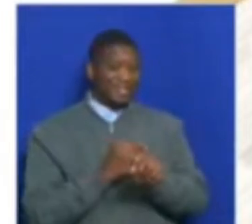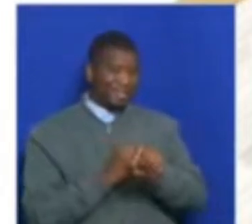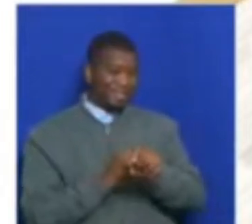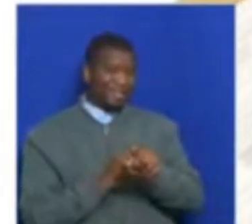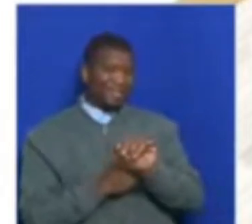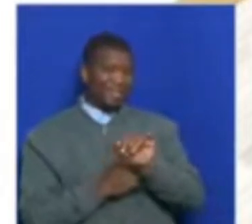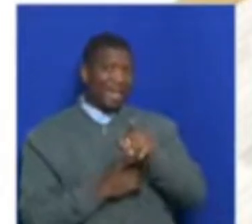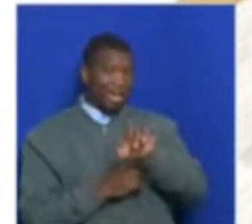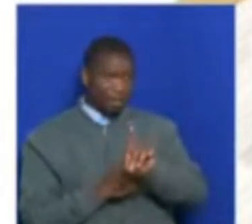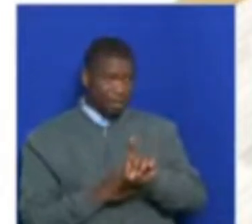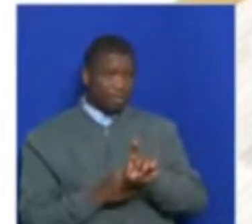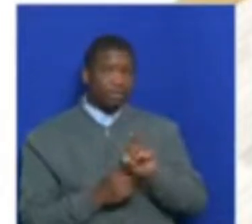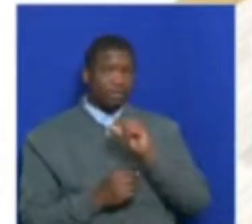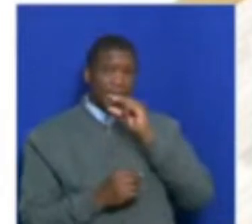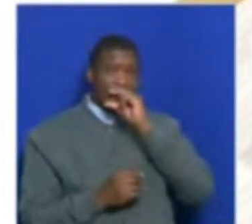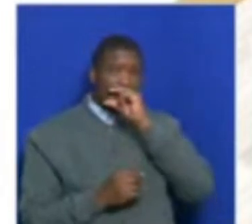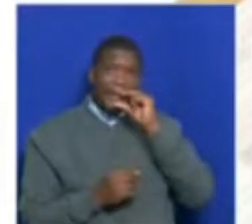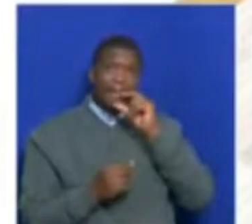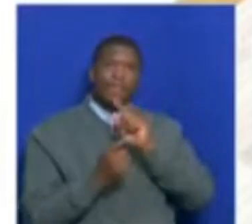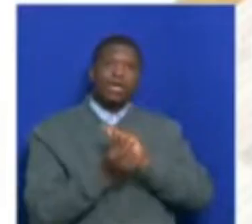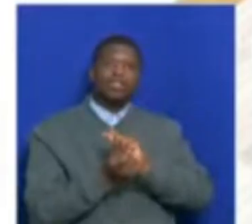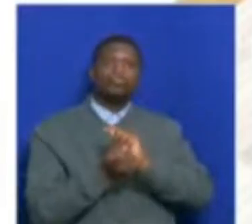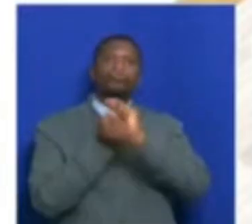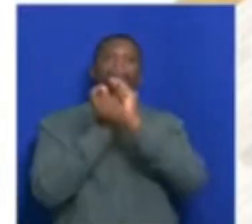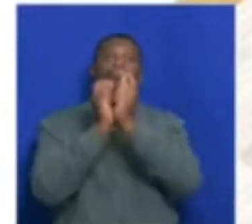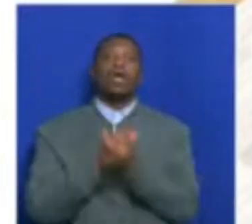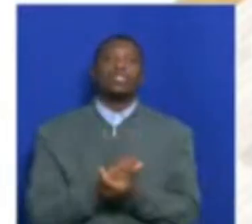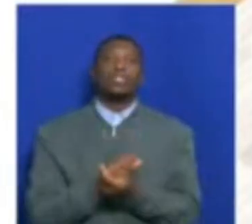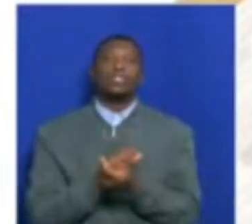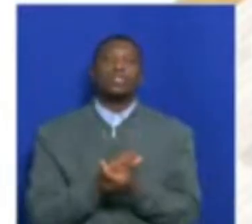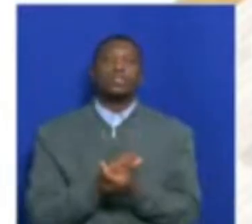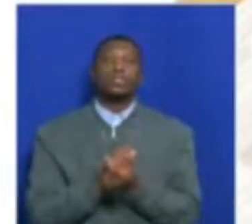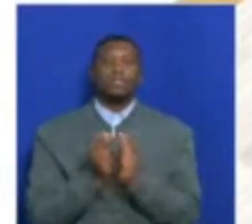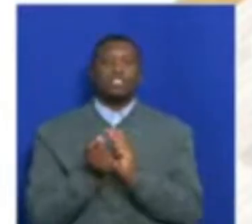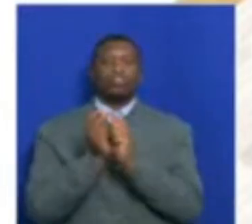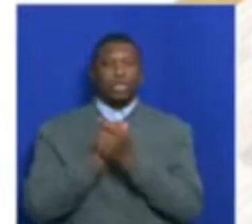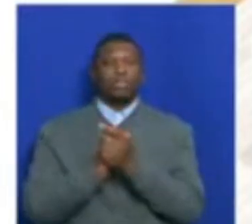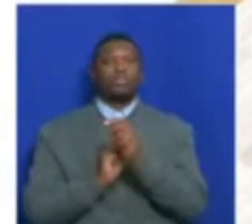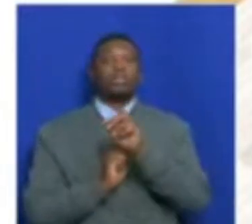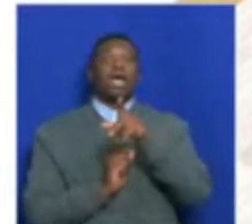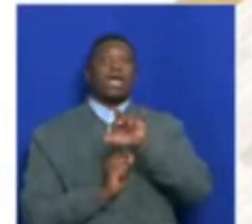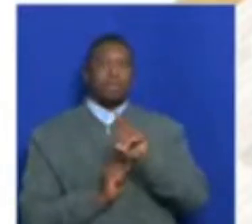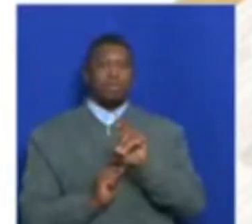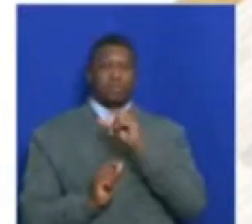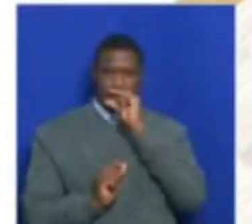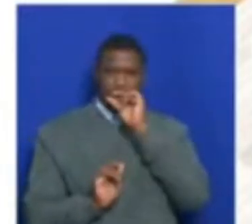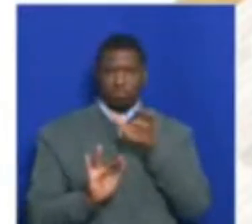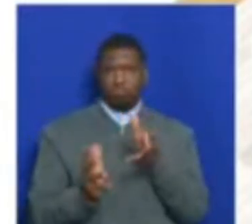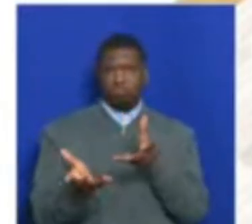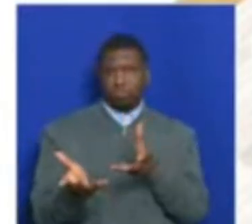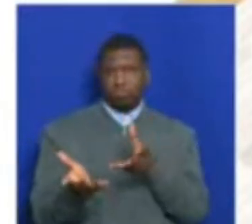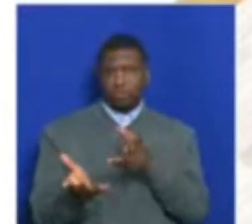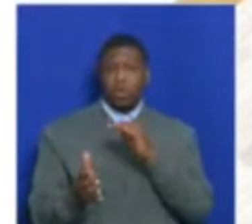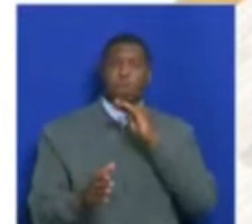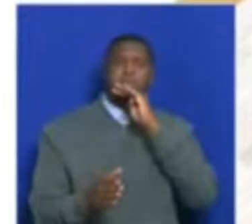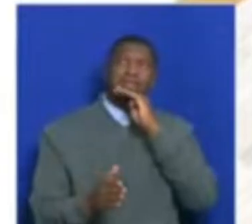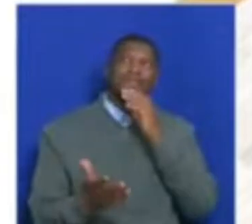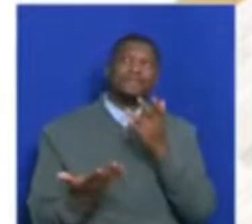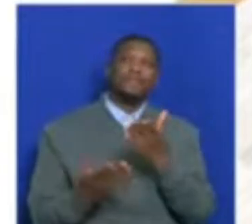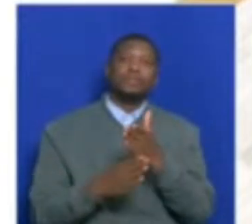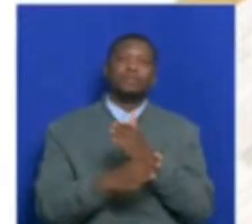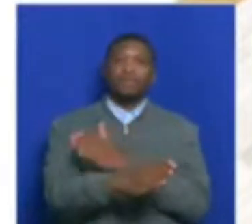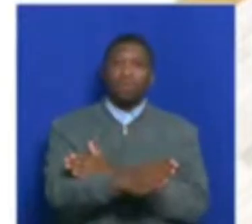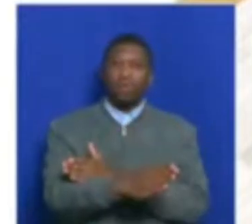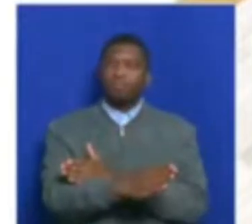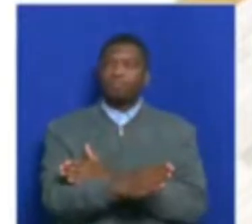changed to the Independent Police Investigative Directorate. So it was basically a name change